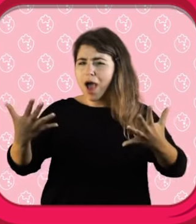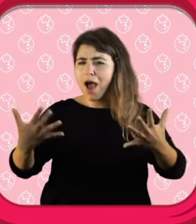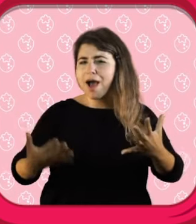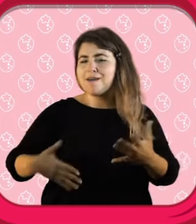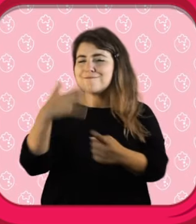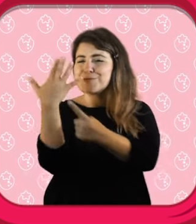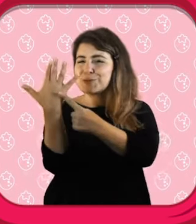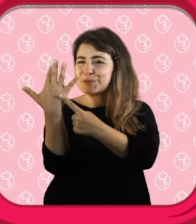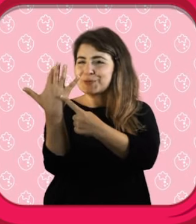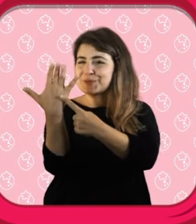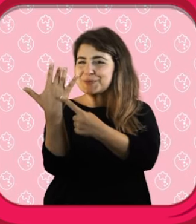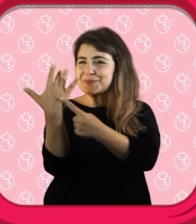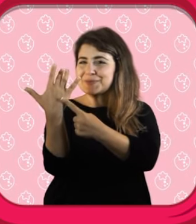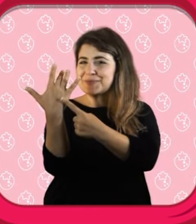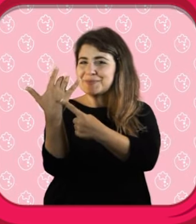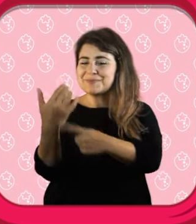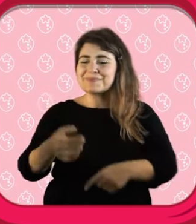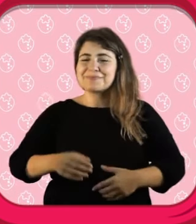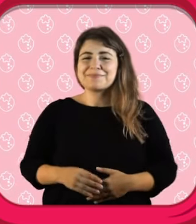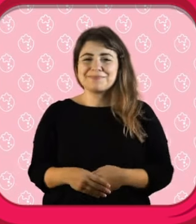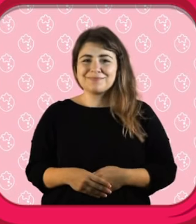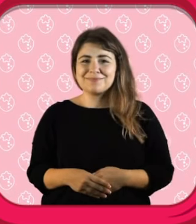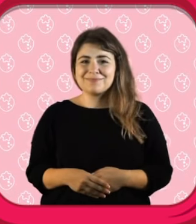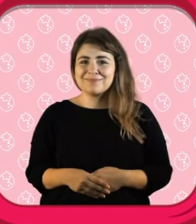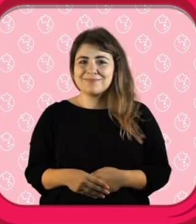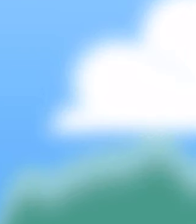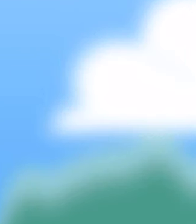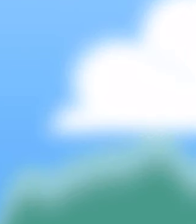touch. Candles!